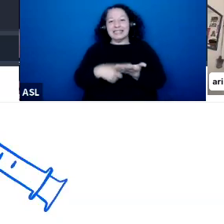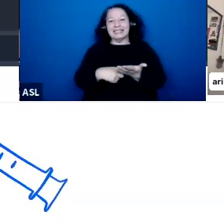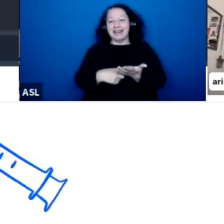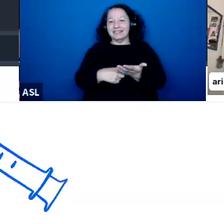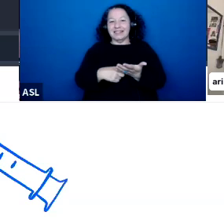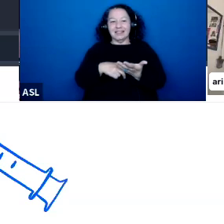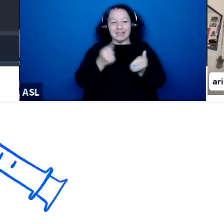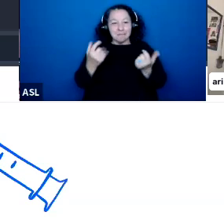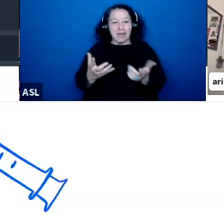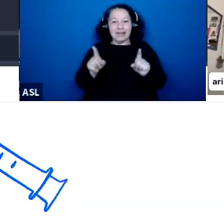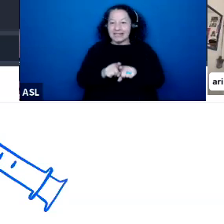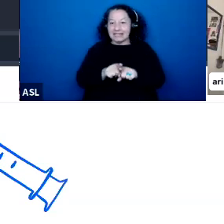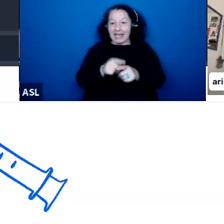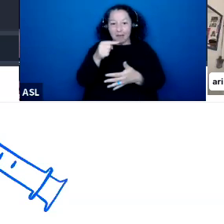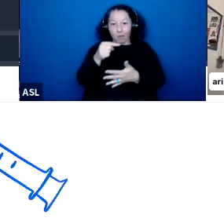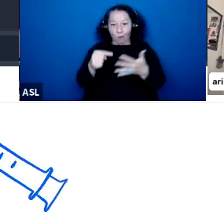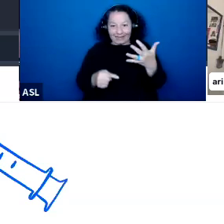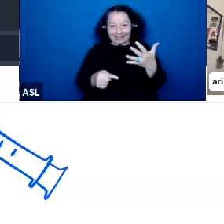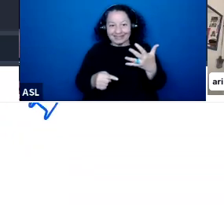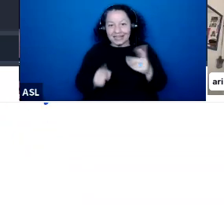these points that are,